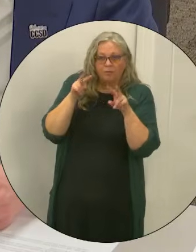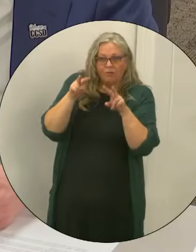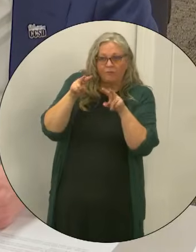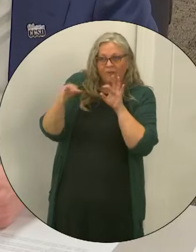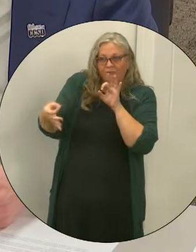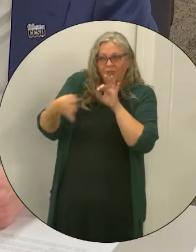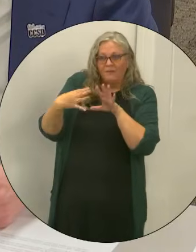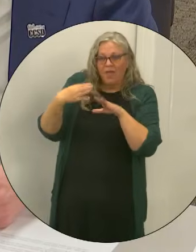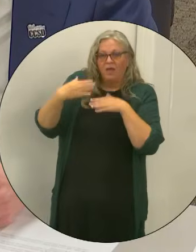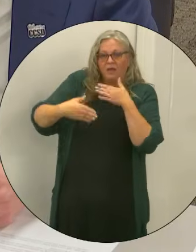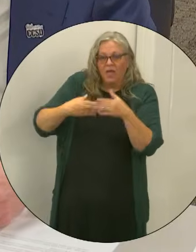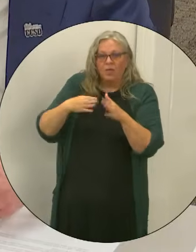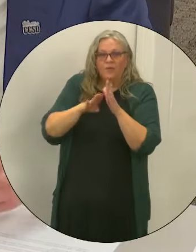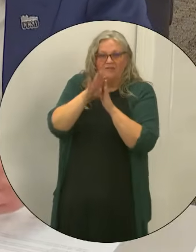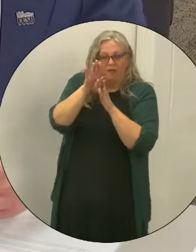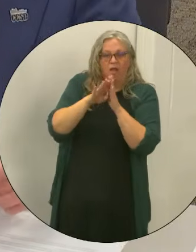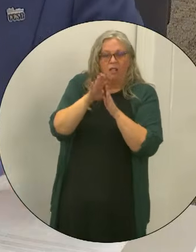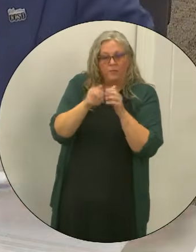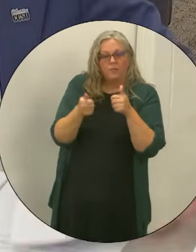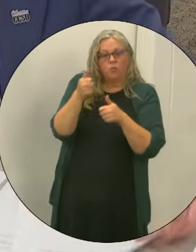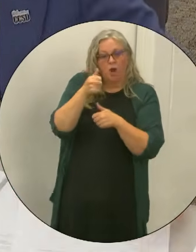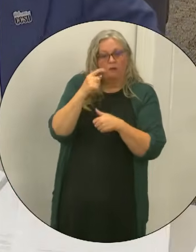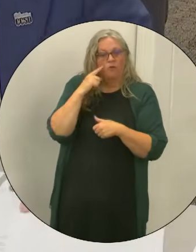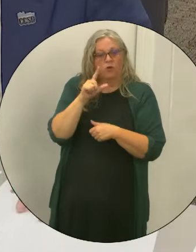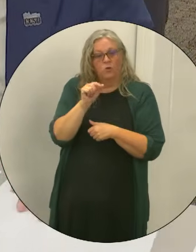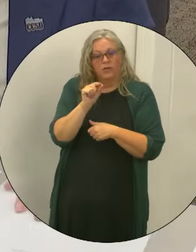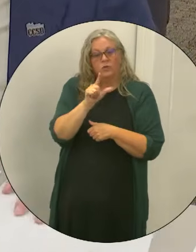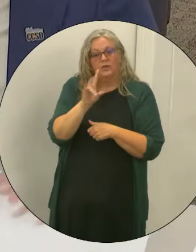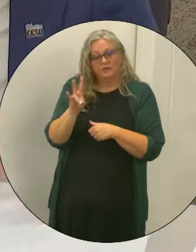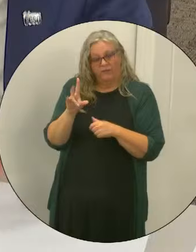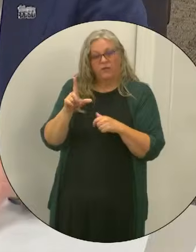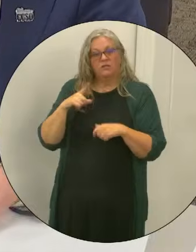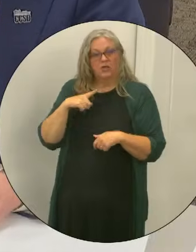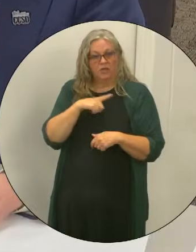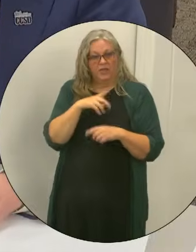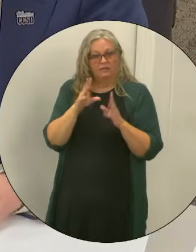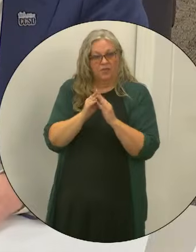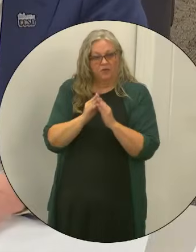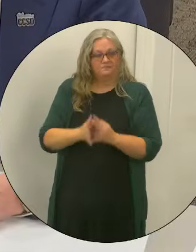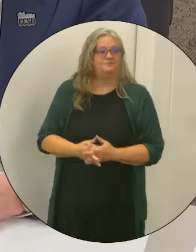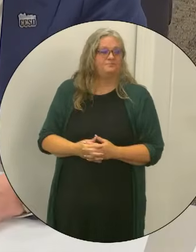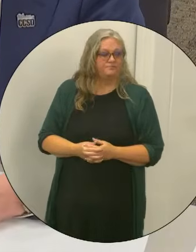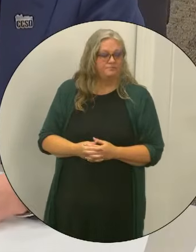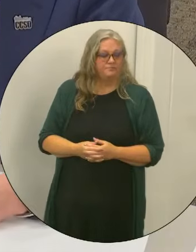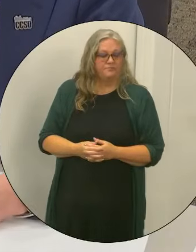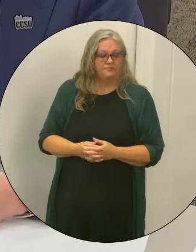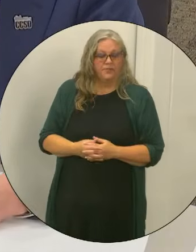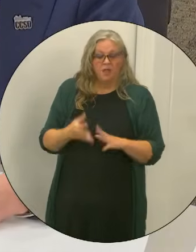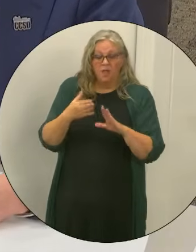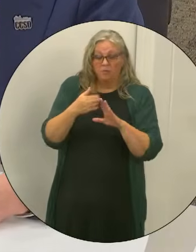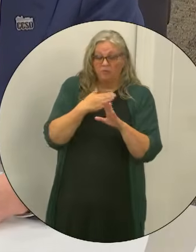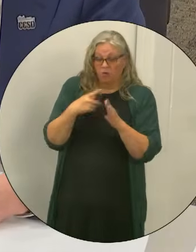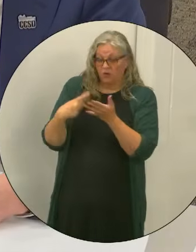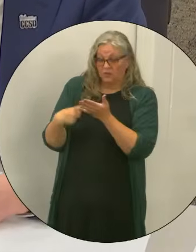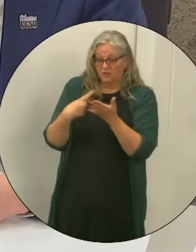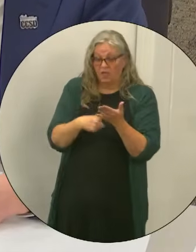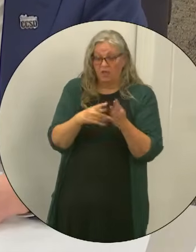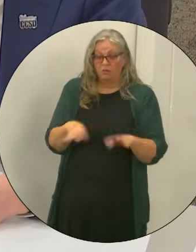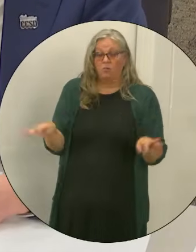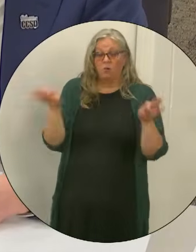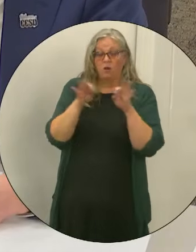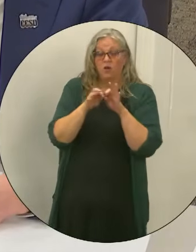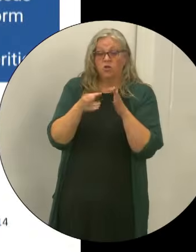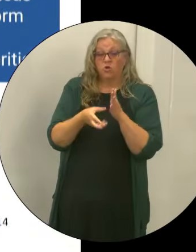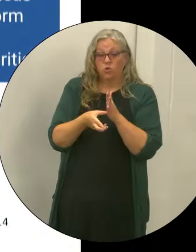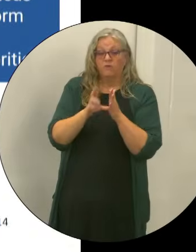developing CCSD's legislative priorities for the 2027 legislative session. Before discussing those priorities, I think it's important to go over